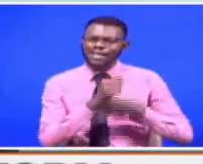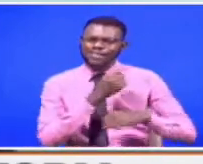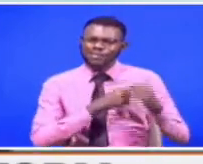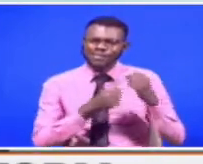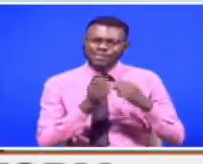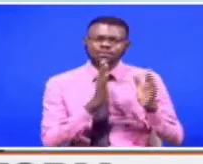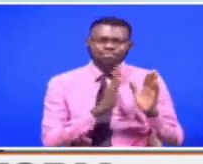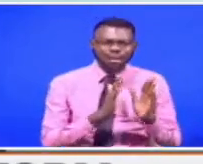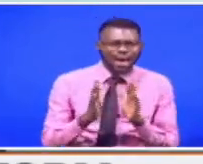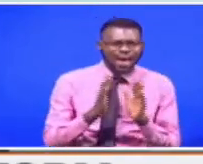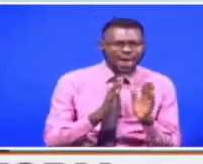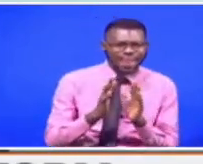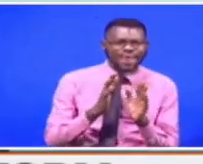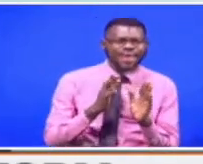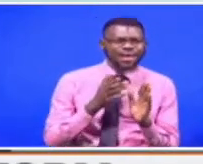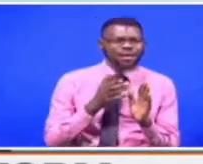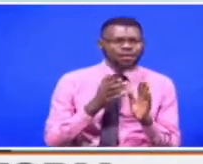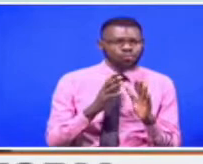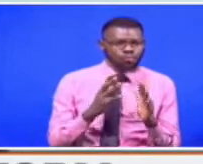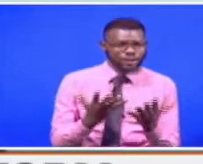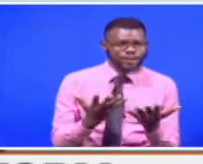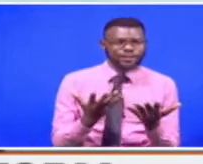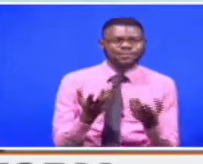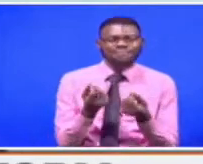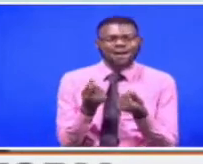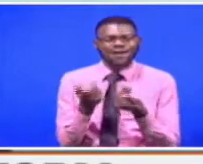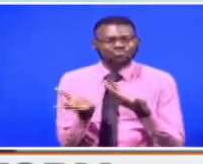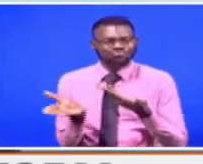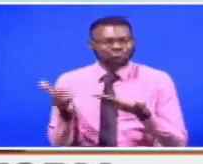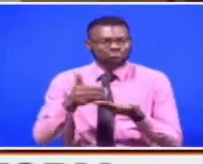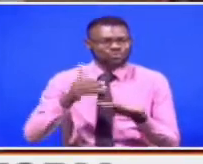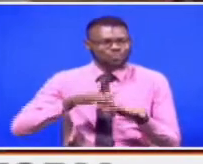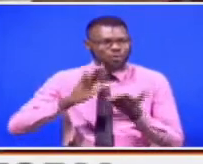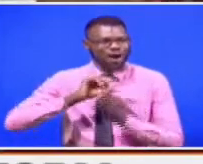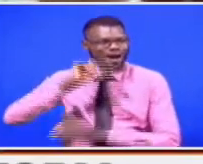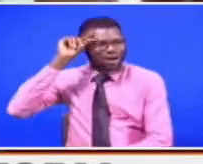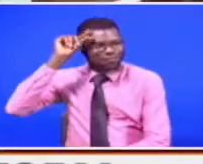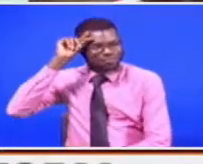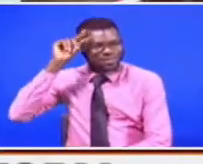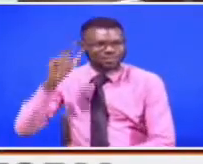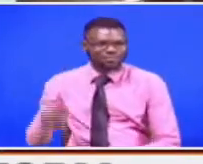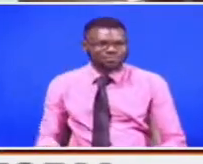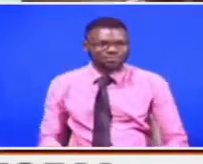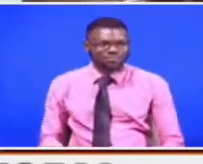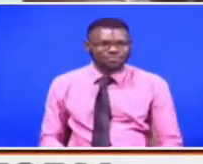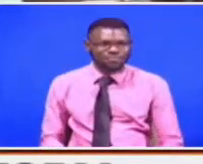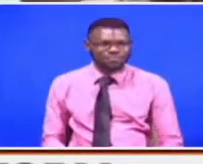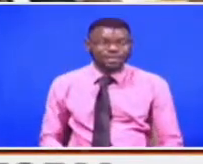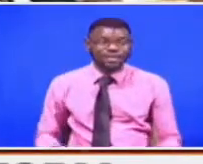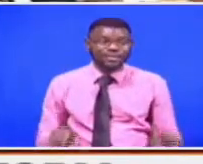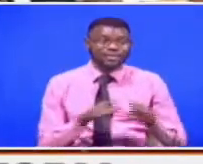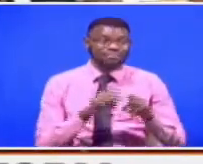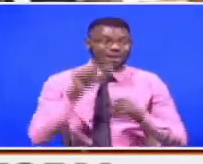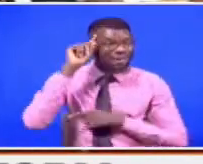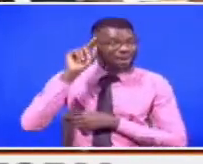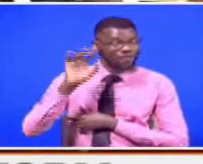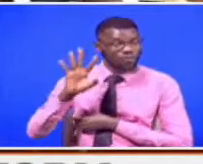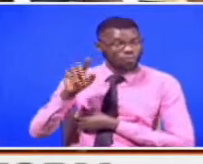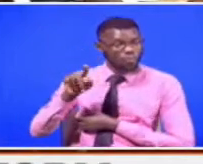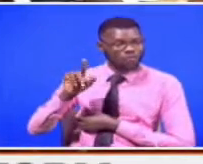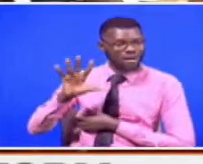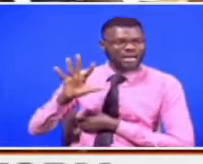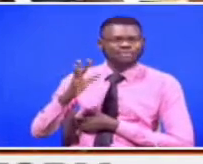towards mobilizing more borrowing or more funding to the government. The government has a 4.75 trillion